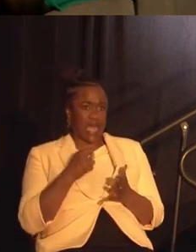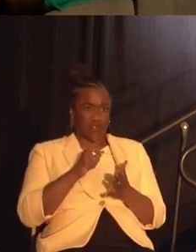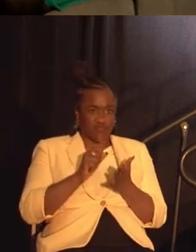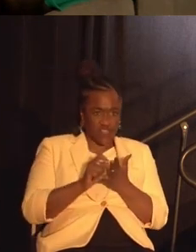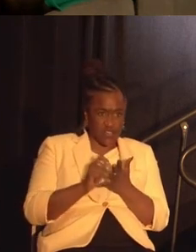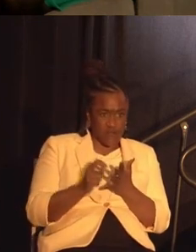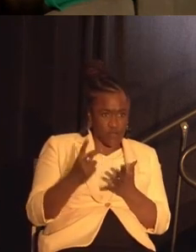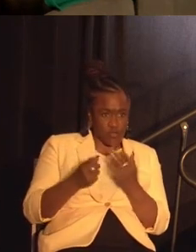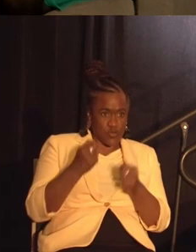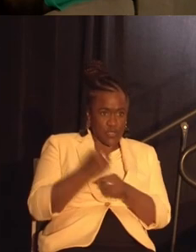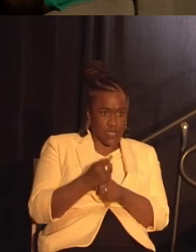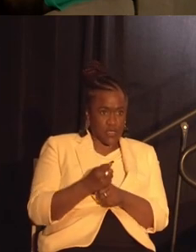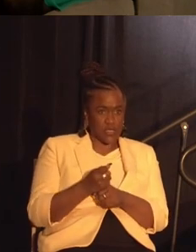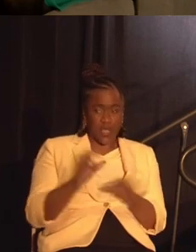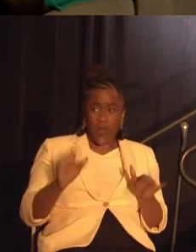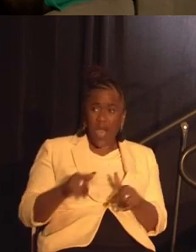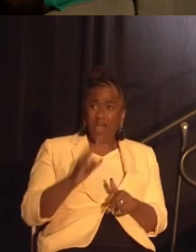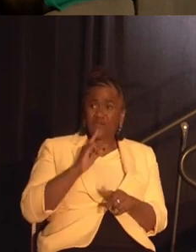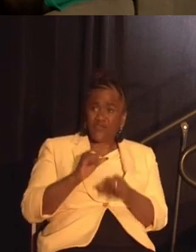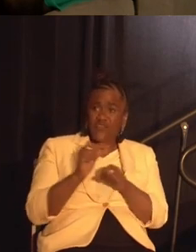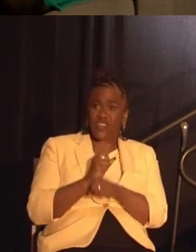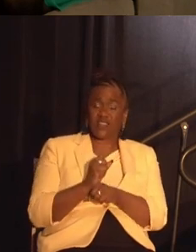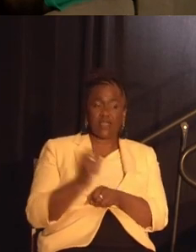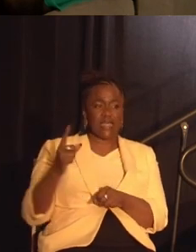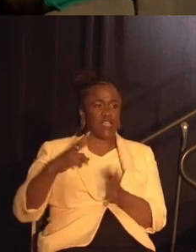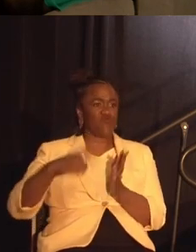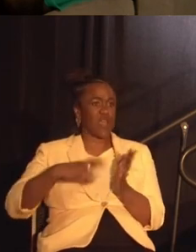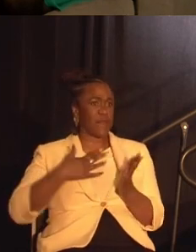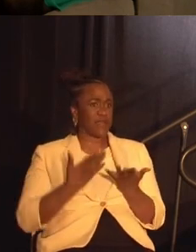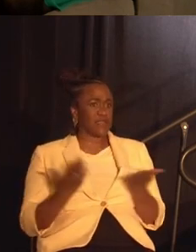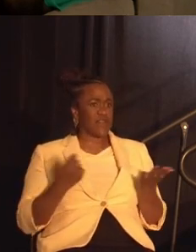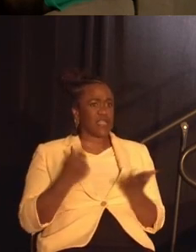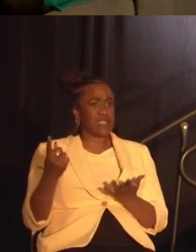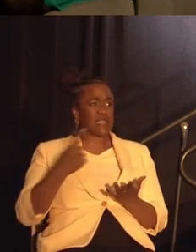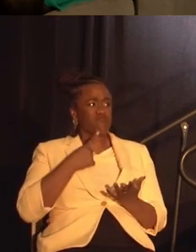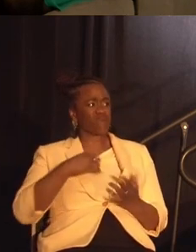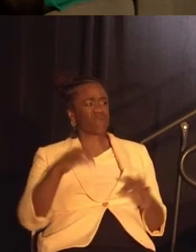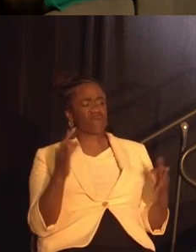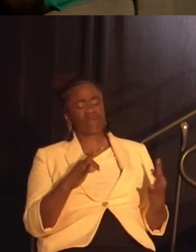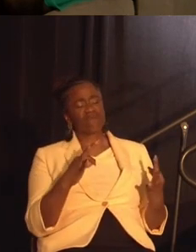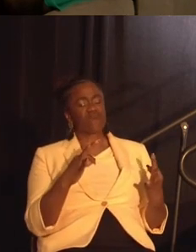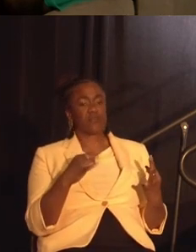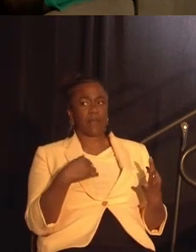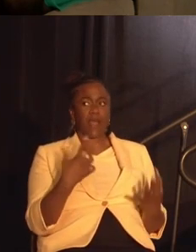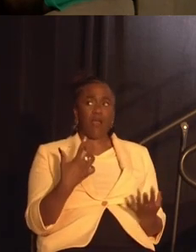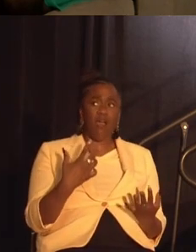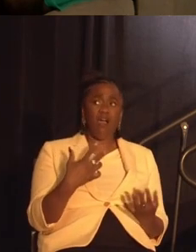I was like, wait, for real? I was going to cry. I was like, this is really powerful.